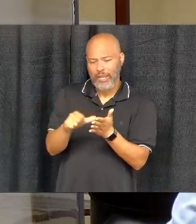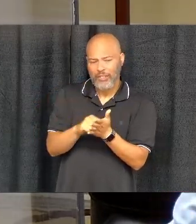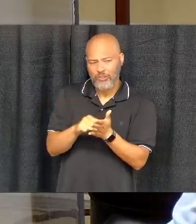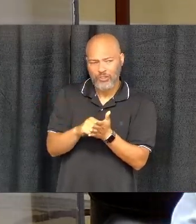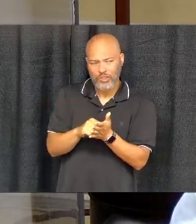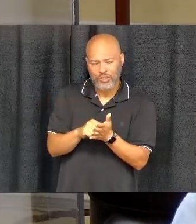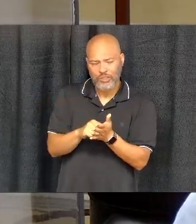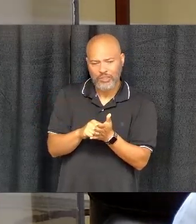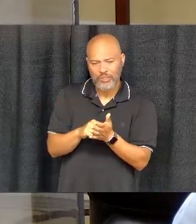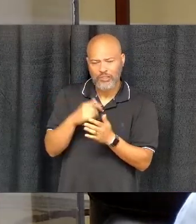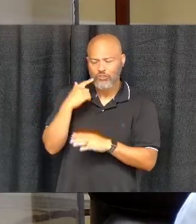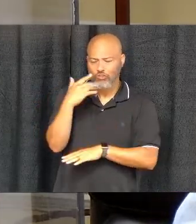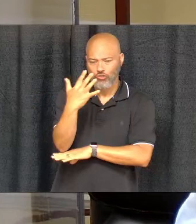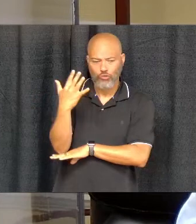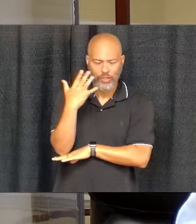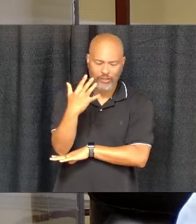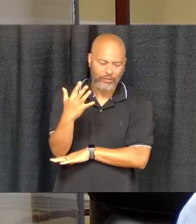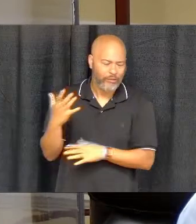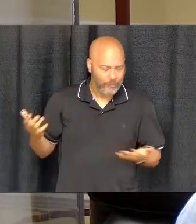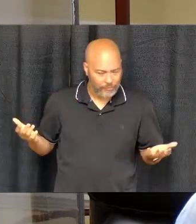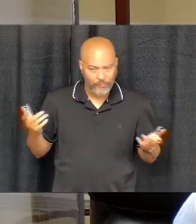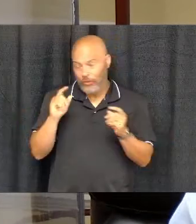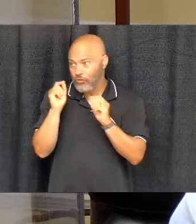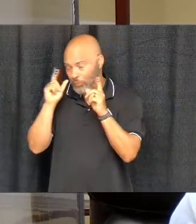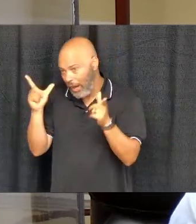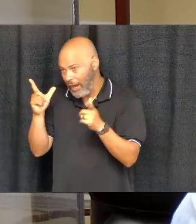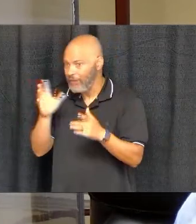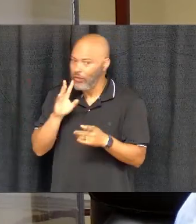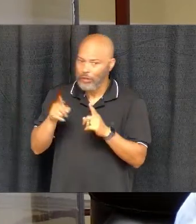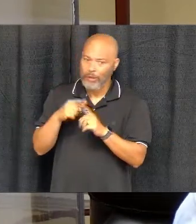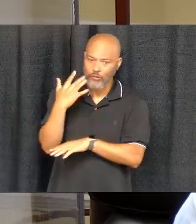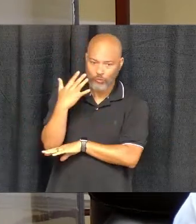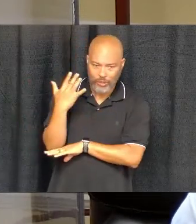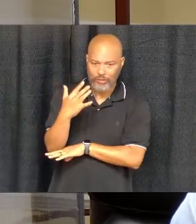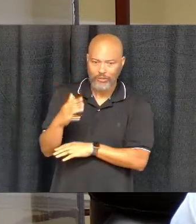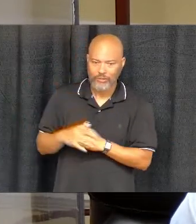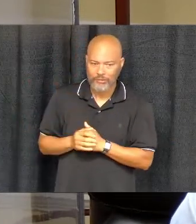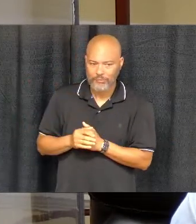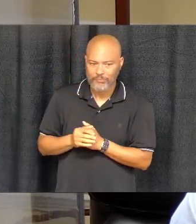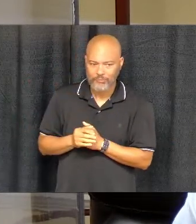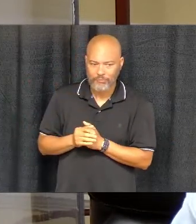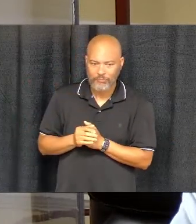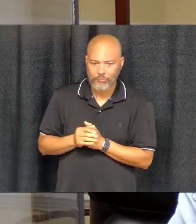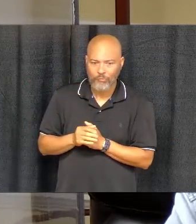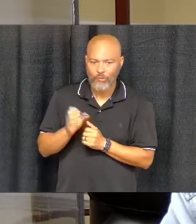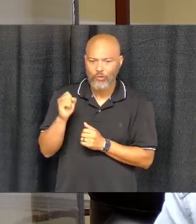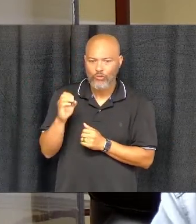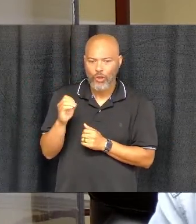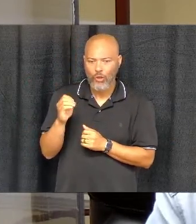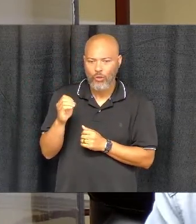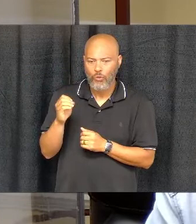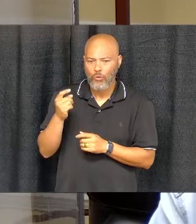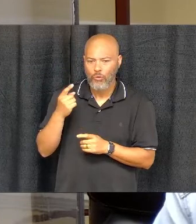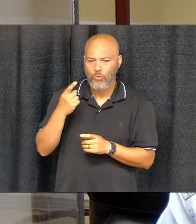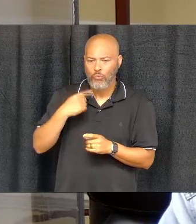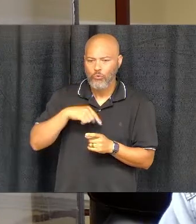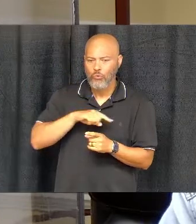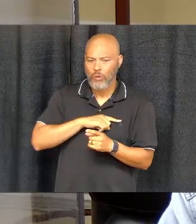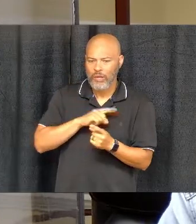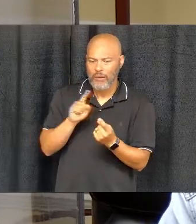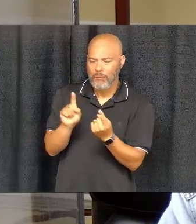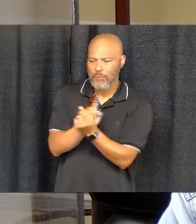is trees. I know it'd be surprised. Let's talk about trees. So we met, and this is kind of